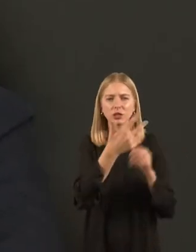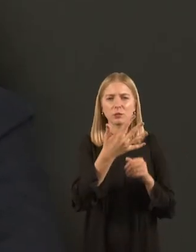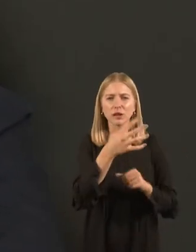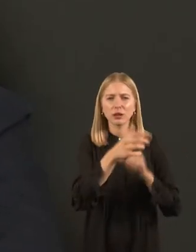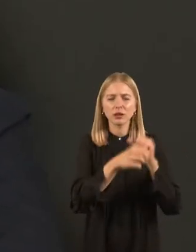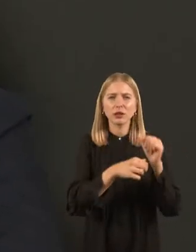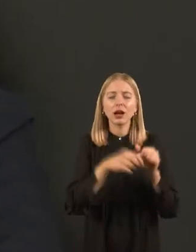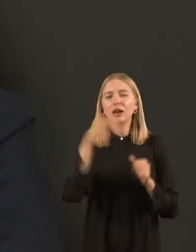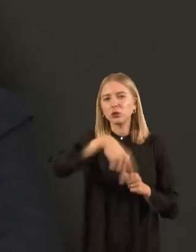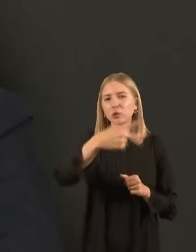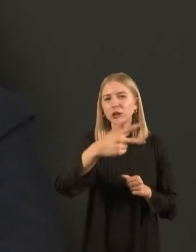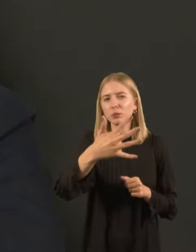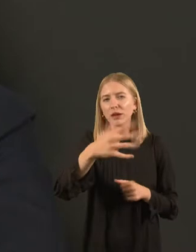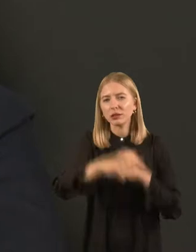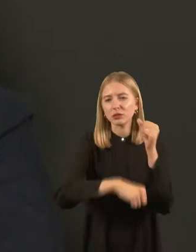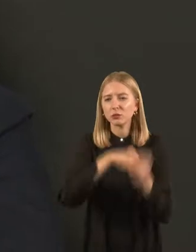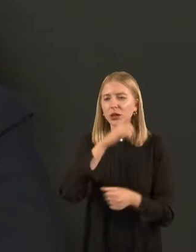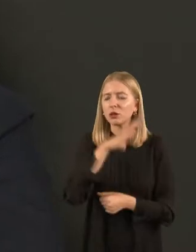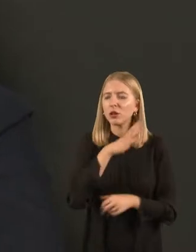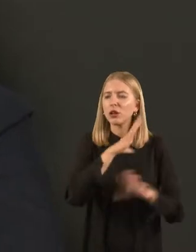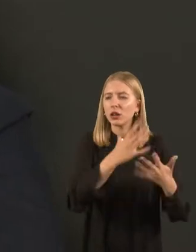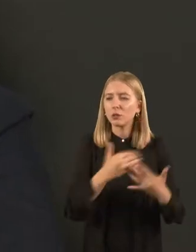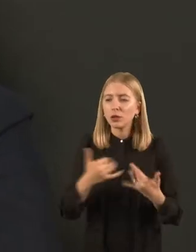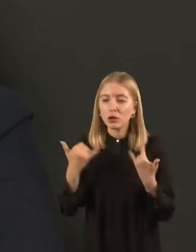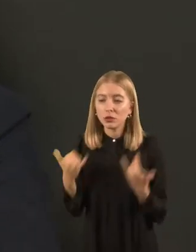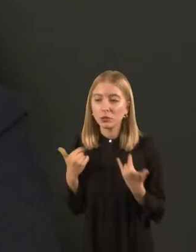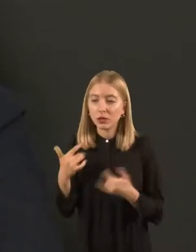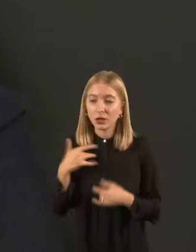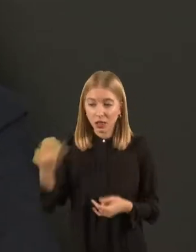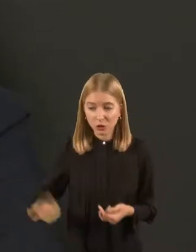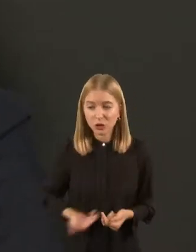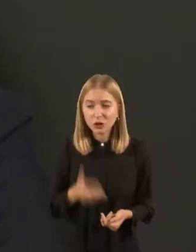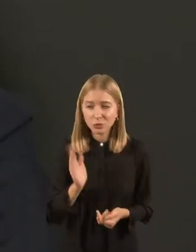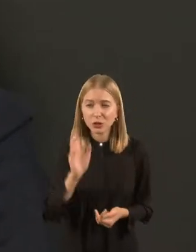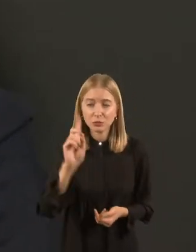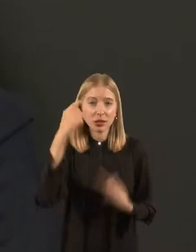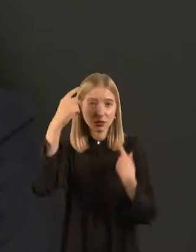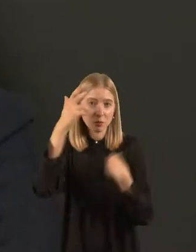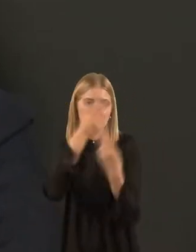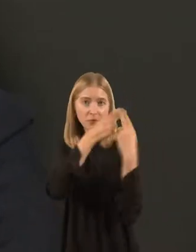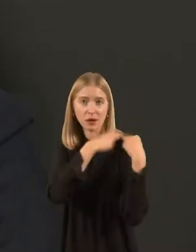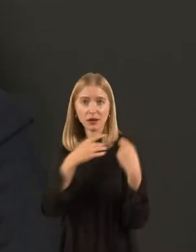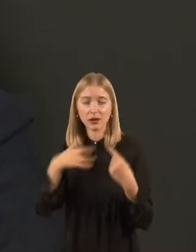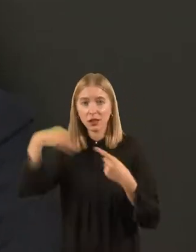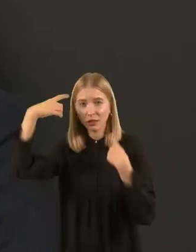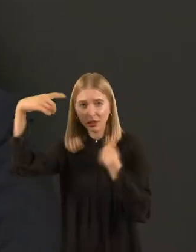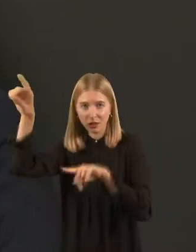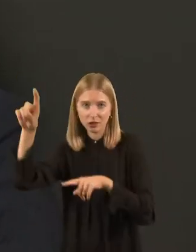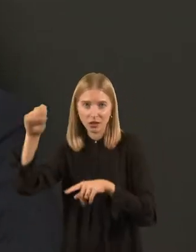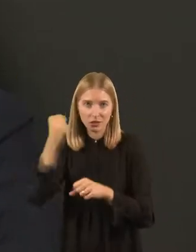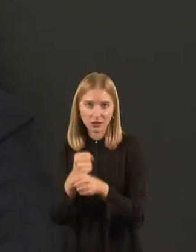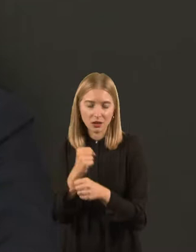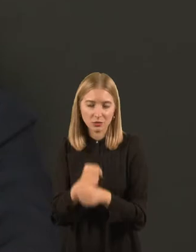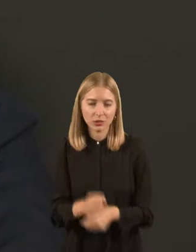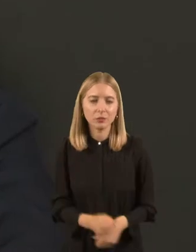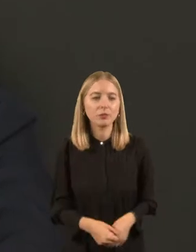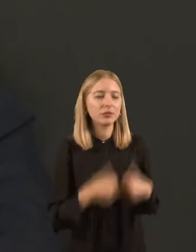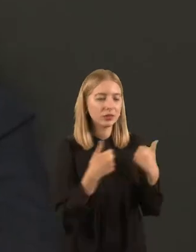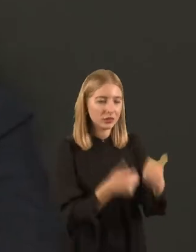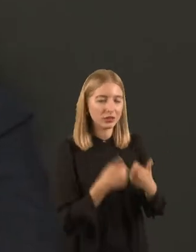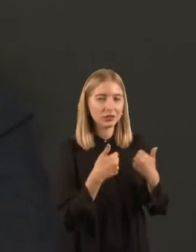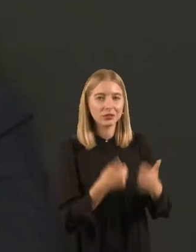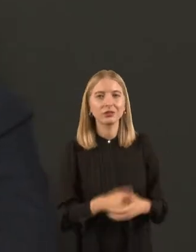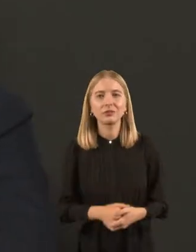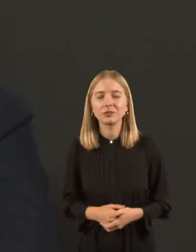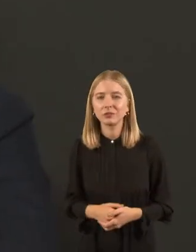1 year. Okay, we are talking about the long-term perspective, 2030, 2050, maybe we are not